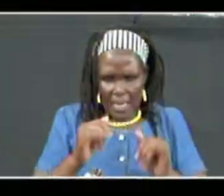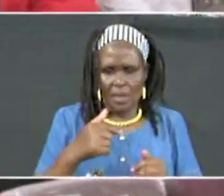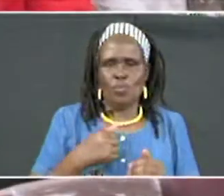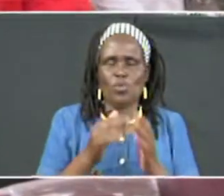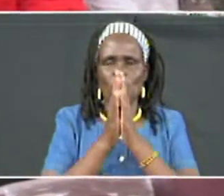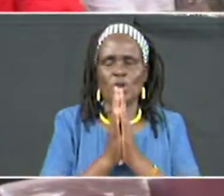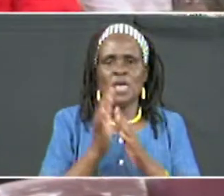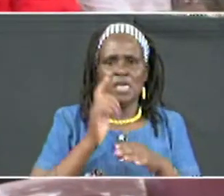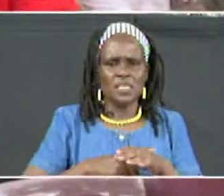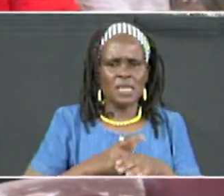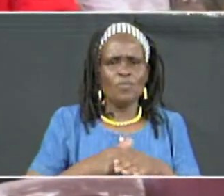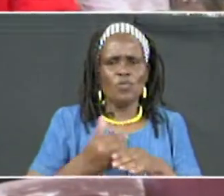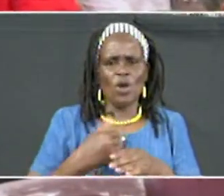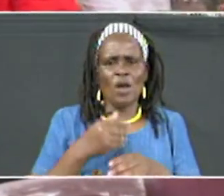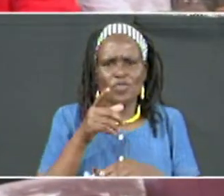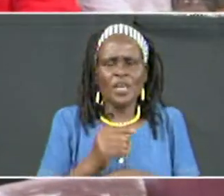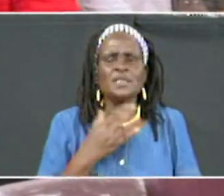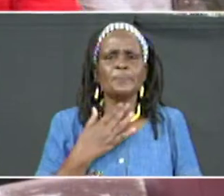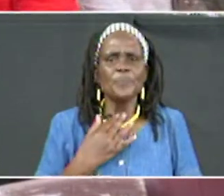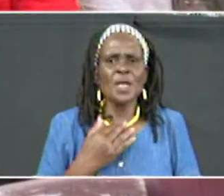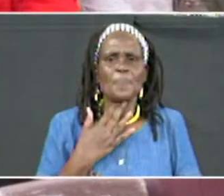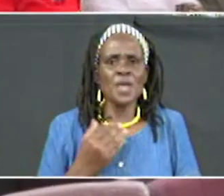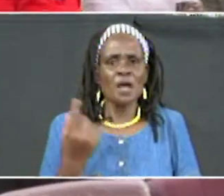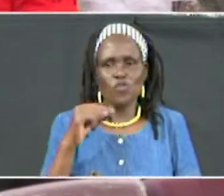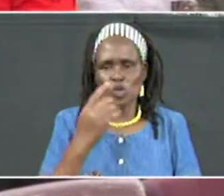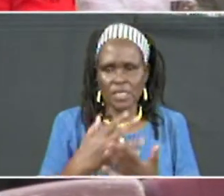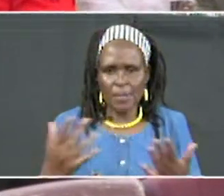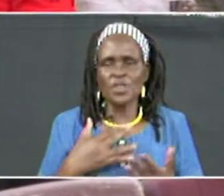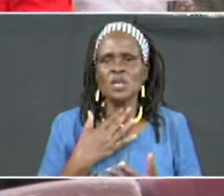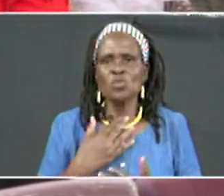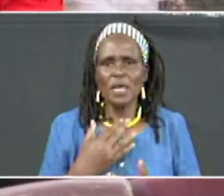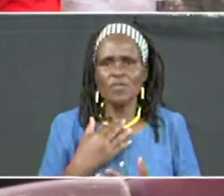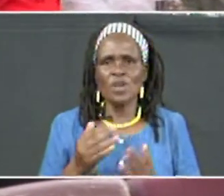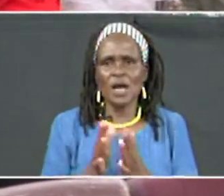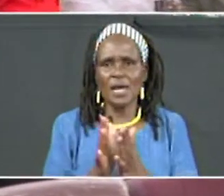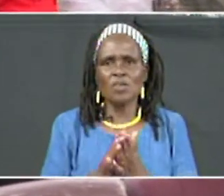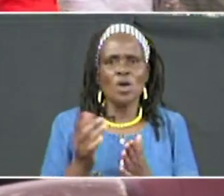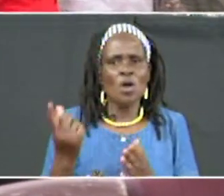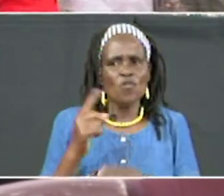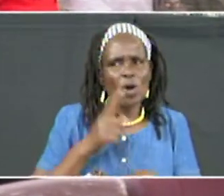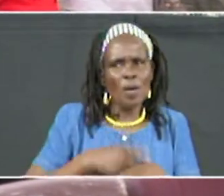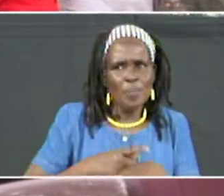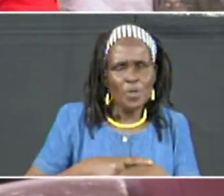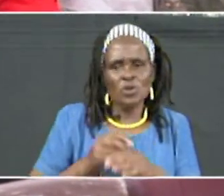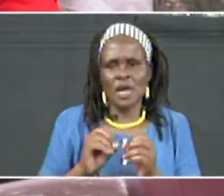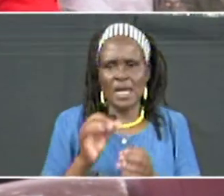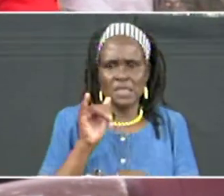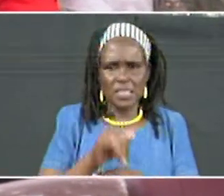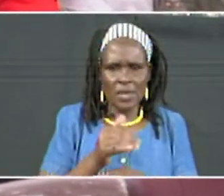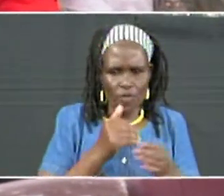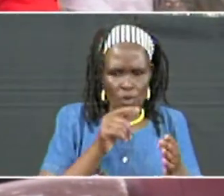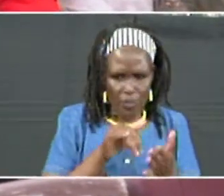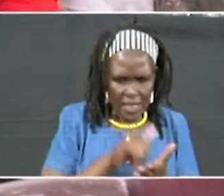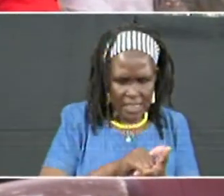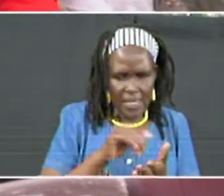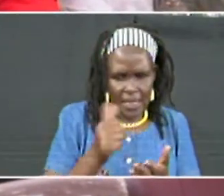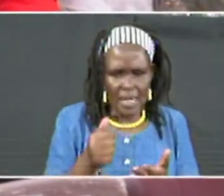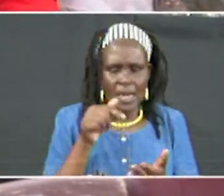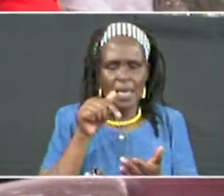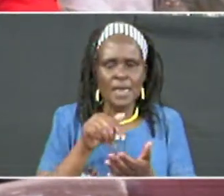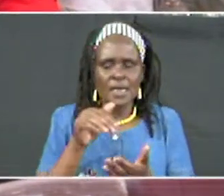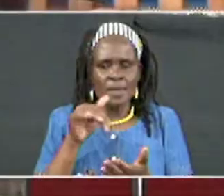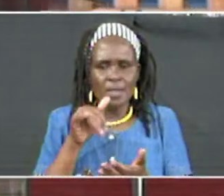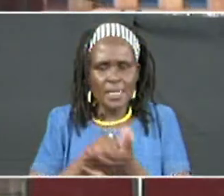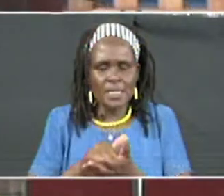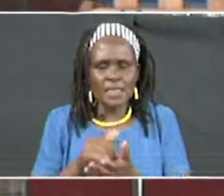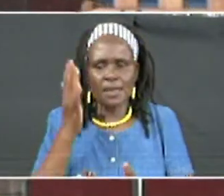you have that craving for something you like and you have for a period abstained from it, then it reminds you to commune